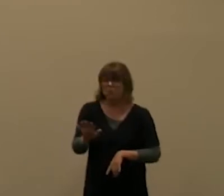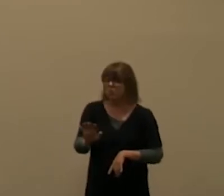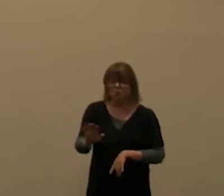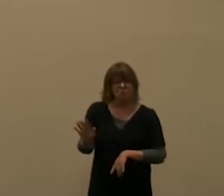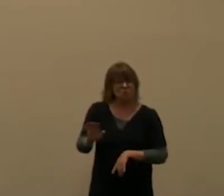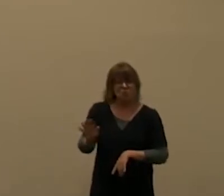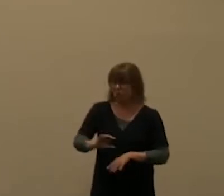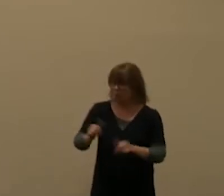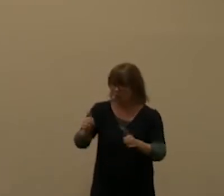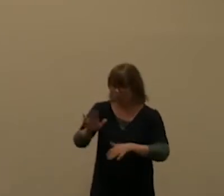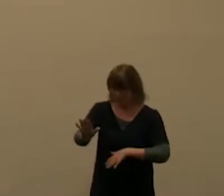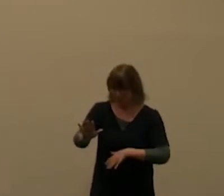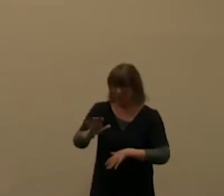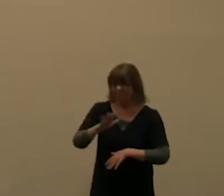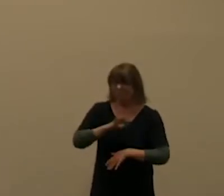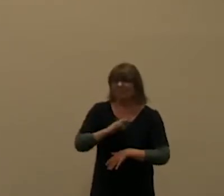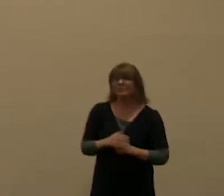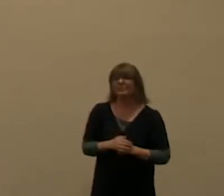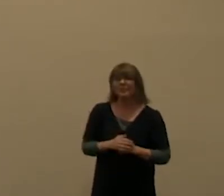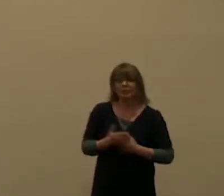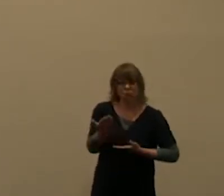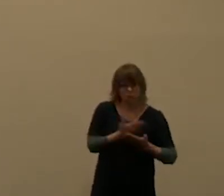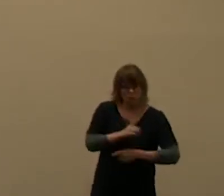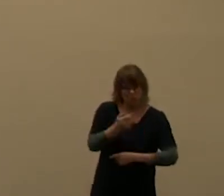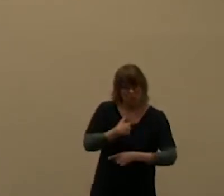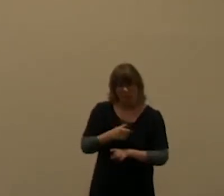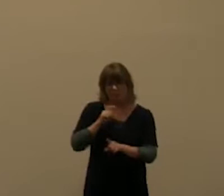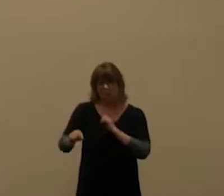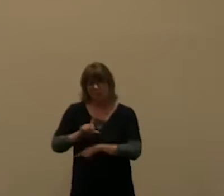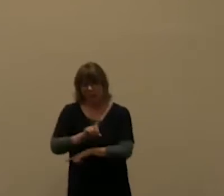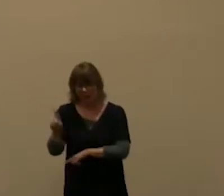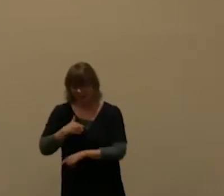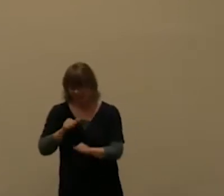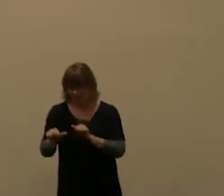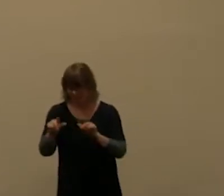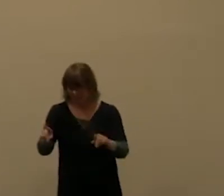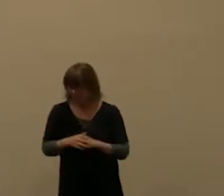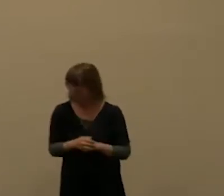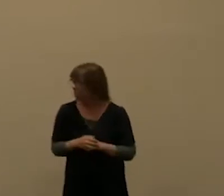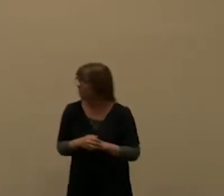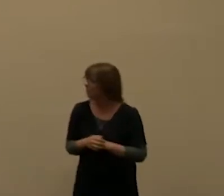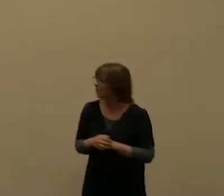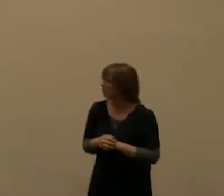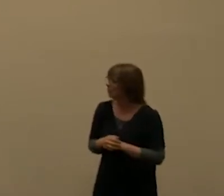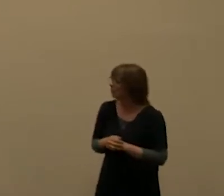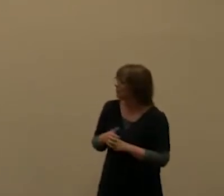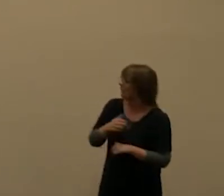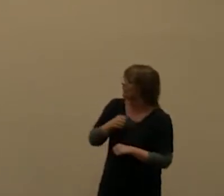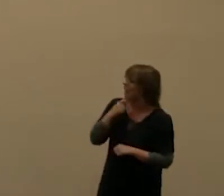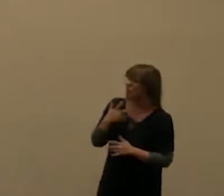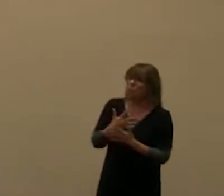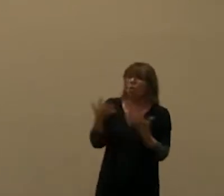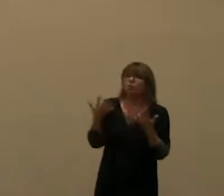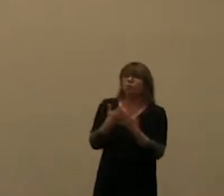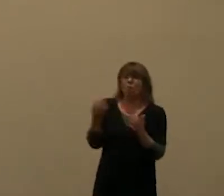go very well, so nope, not doing that again. All right, so I have tons and tons and